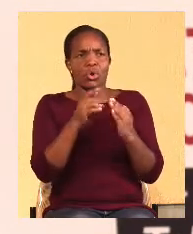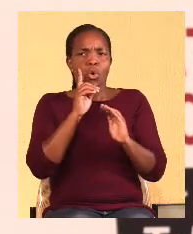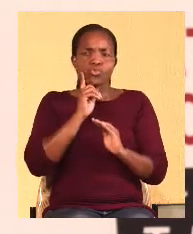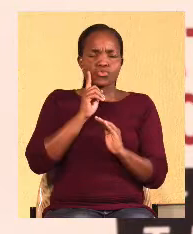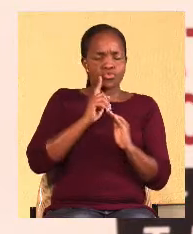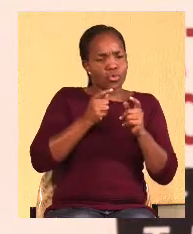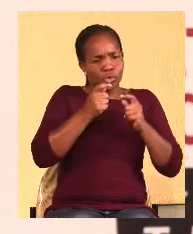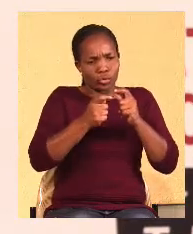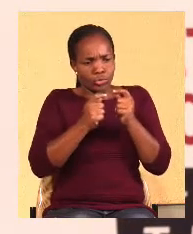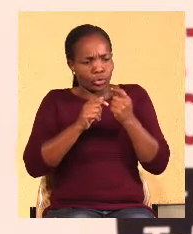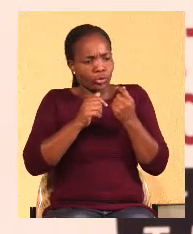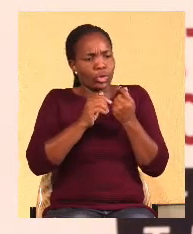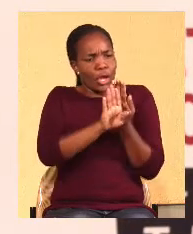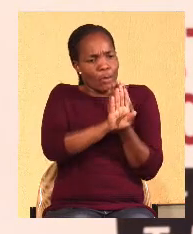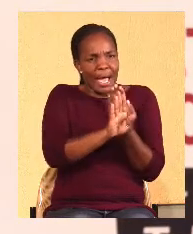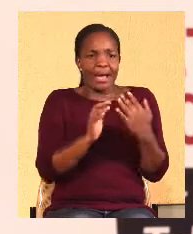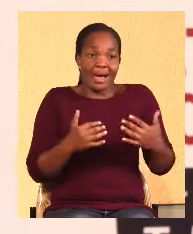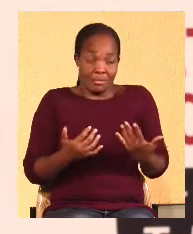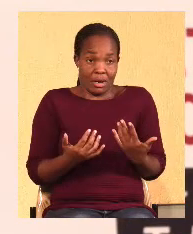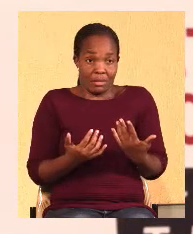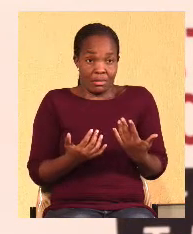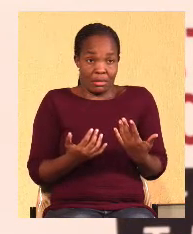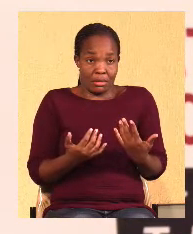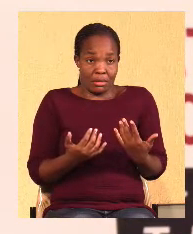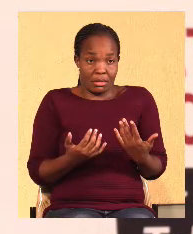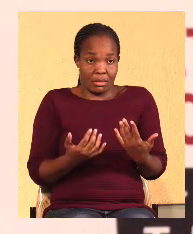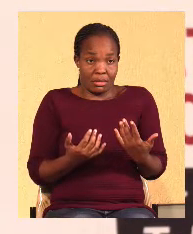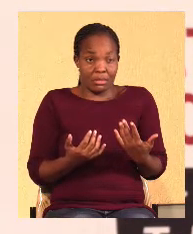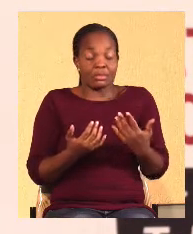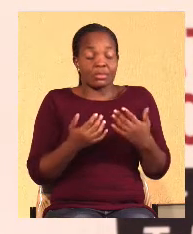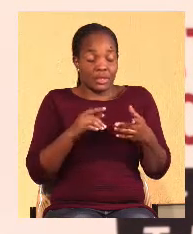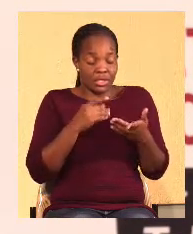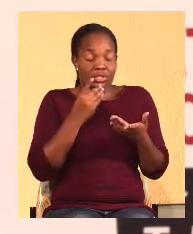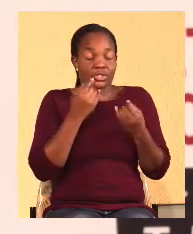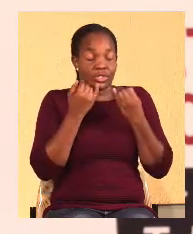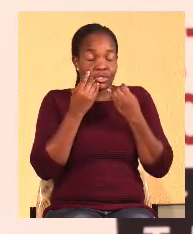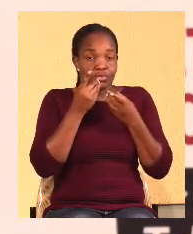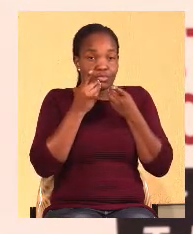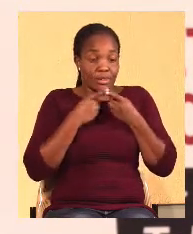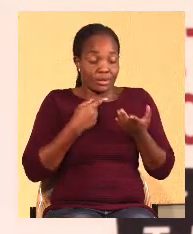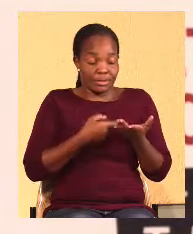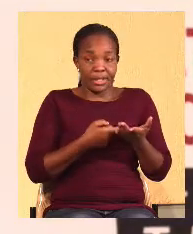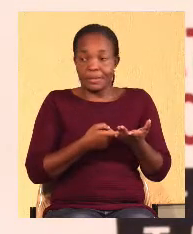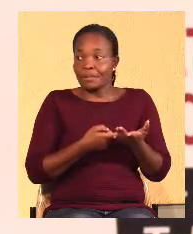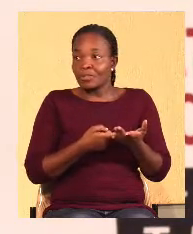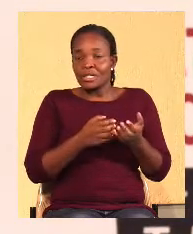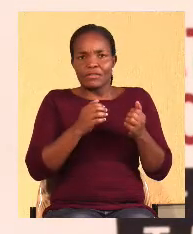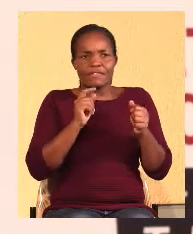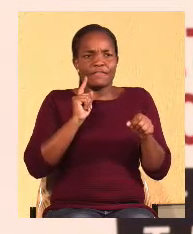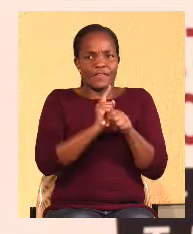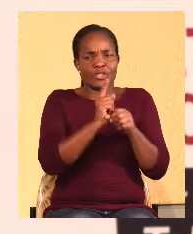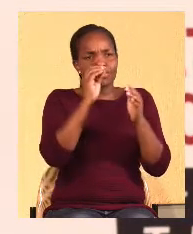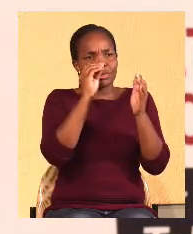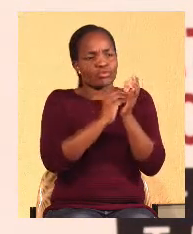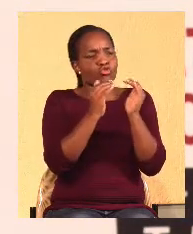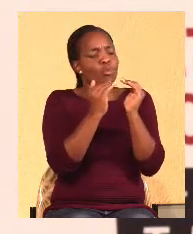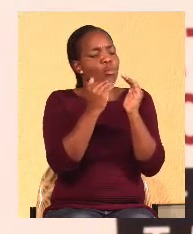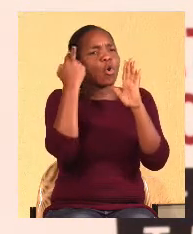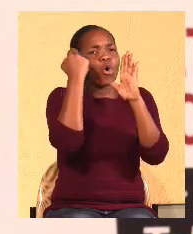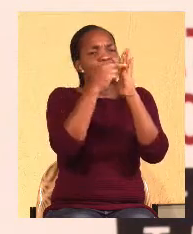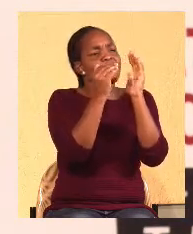measures that is directed by surveillance. And for it to be effective, it needs to be standardized across